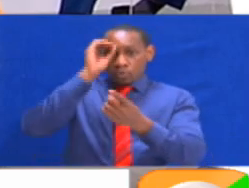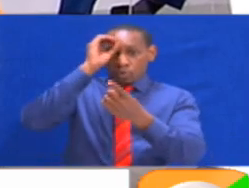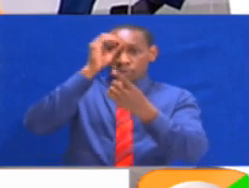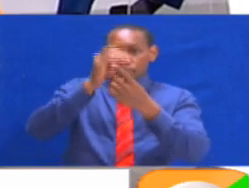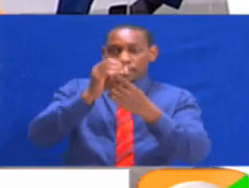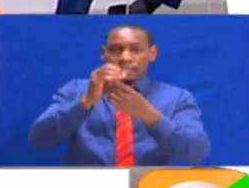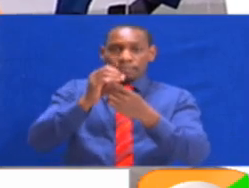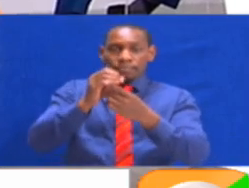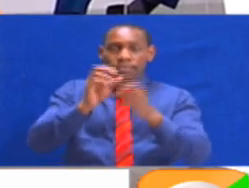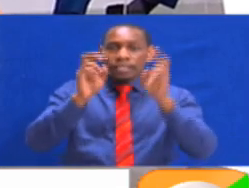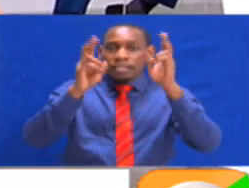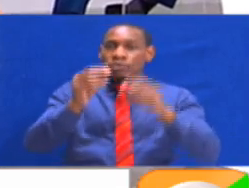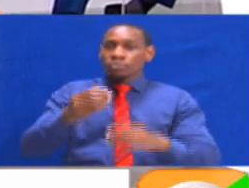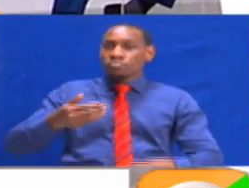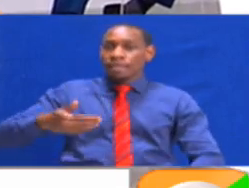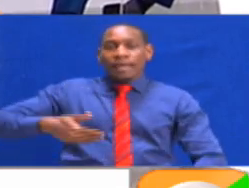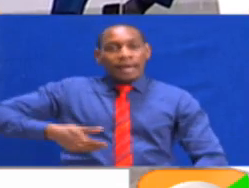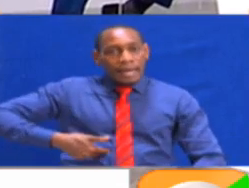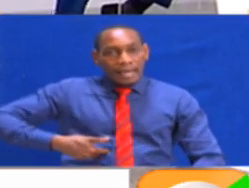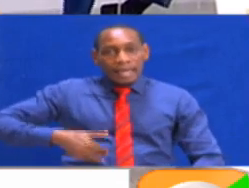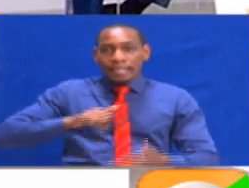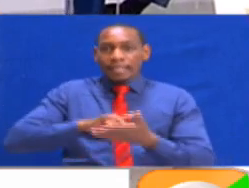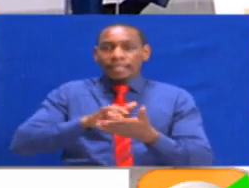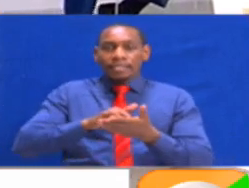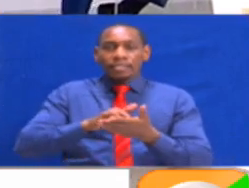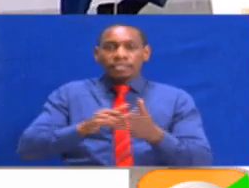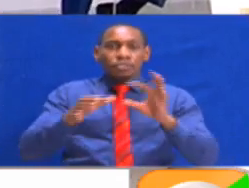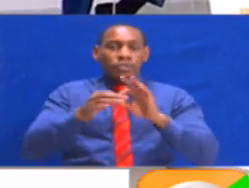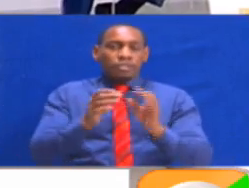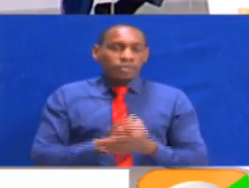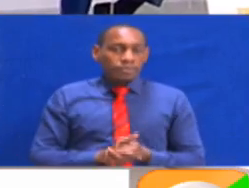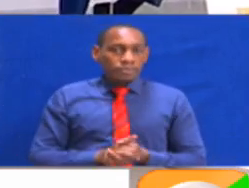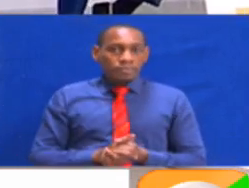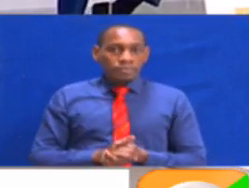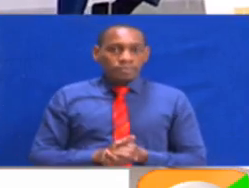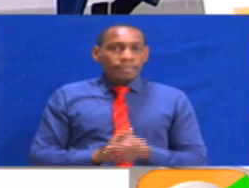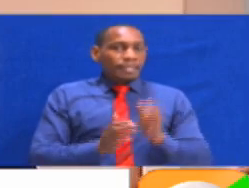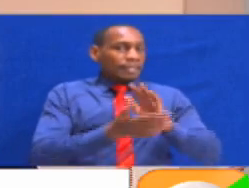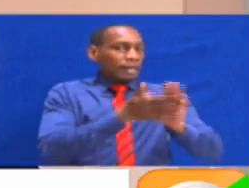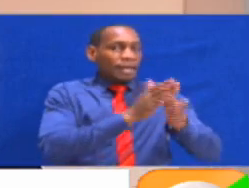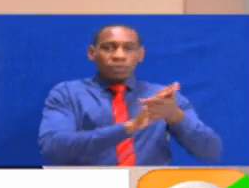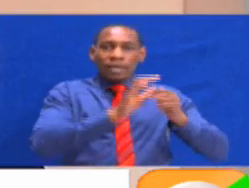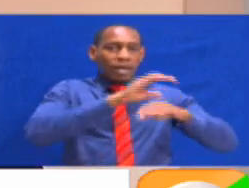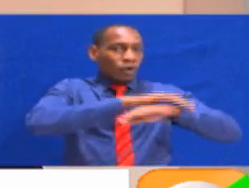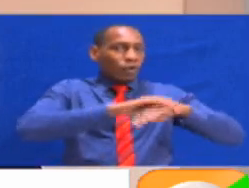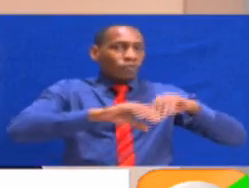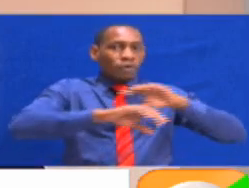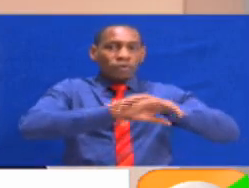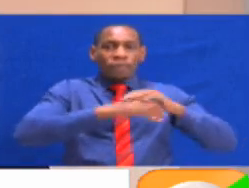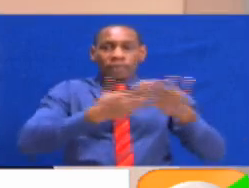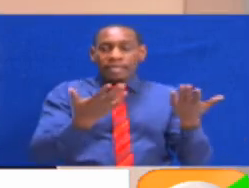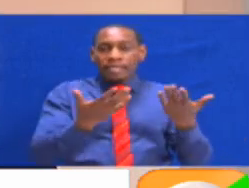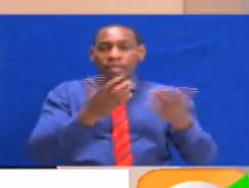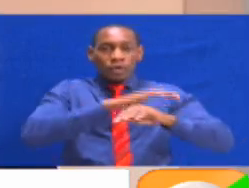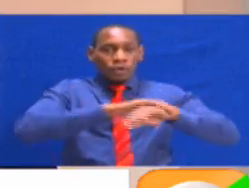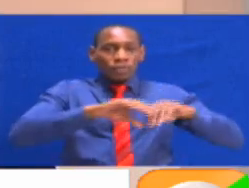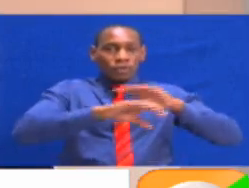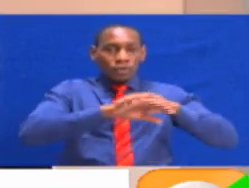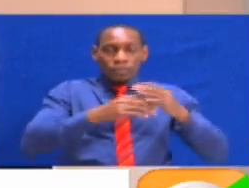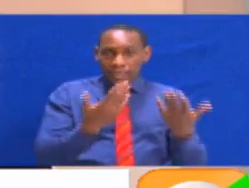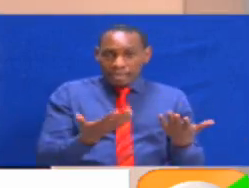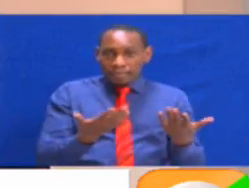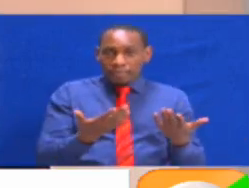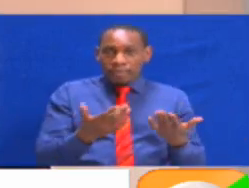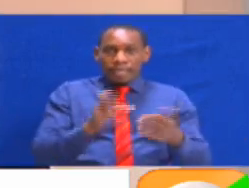of hunger, for example, that Yvonne is talking about. There's no comfort whatsoever. Mm. Comfort in the sense that